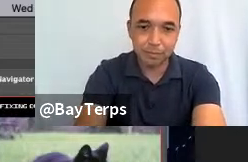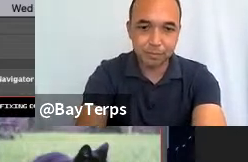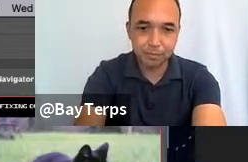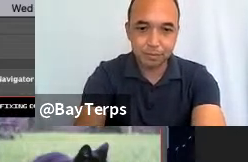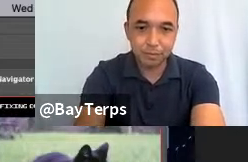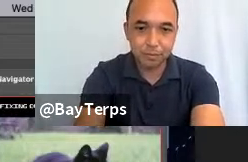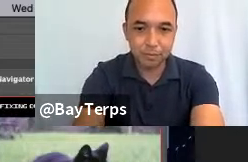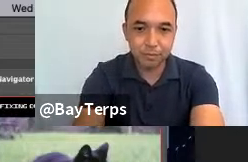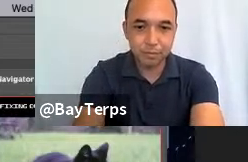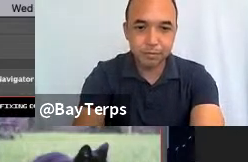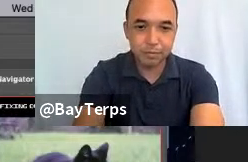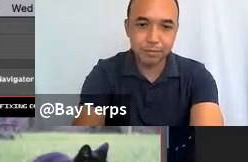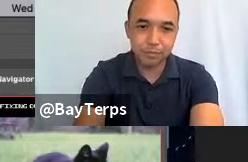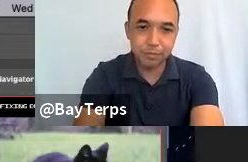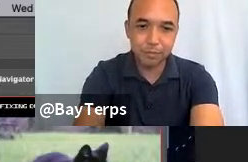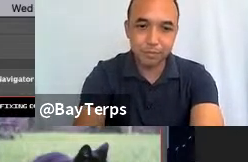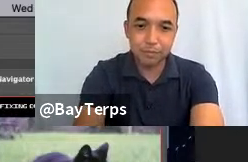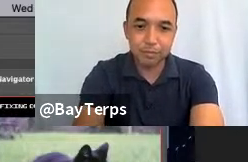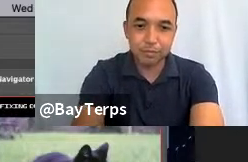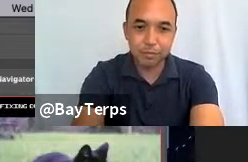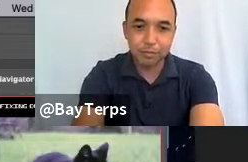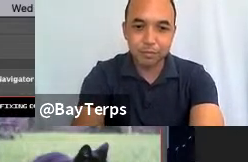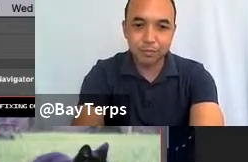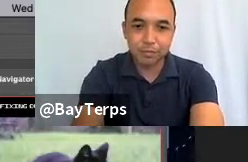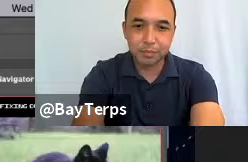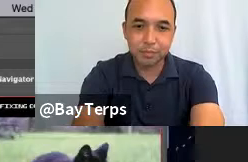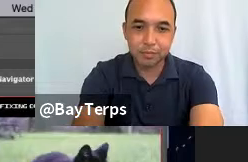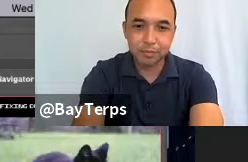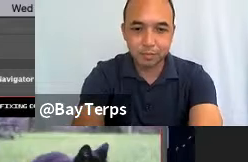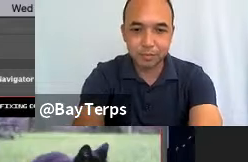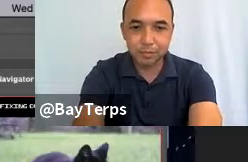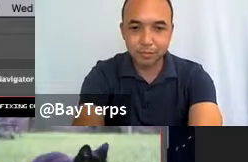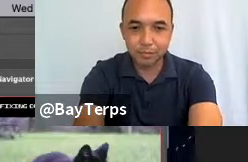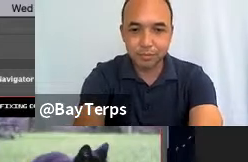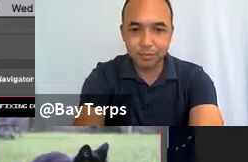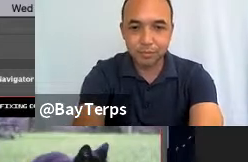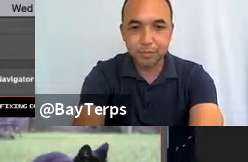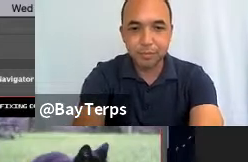But I would also suggest just hopping into this panel